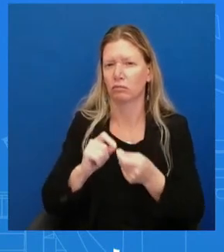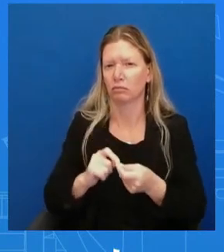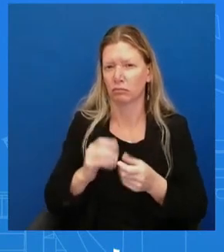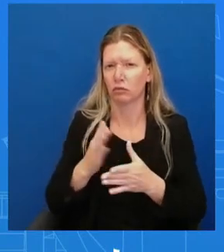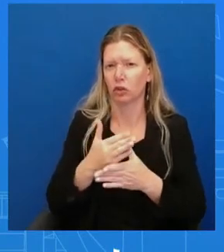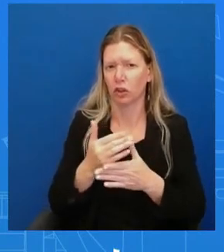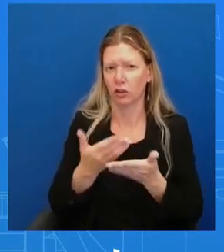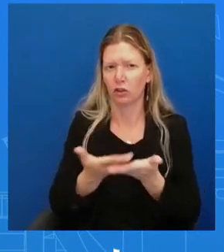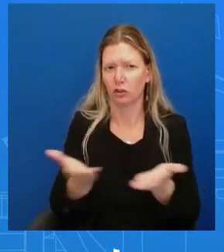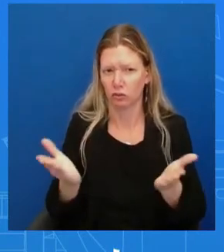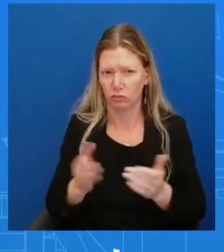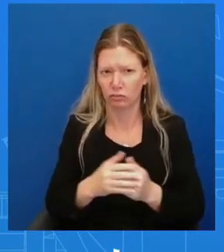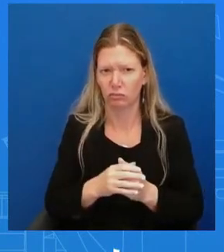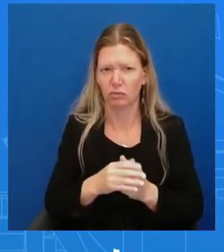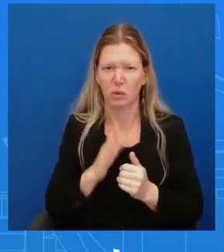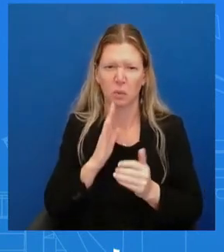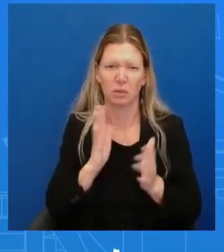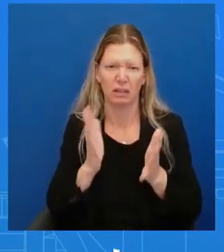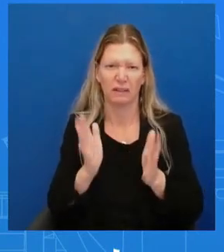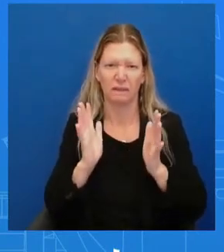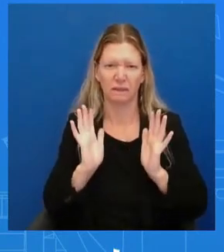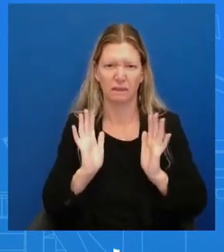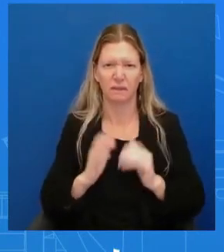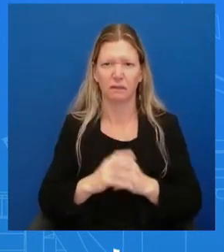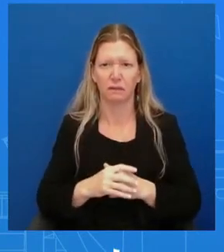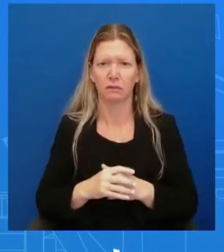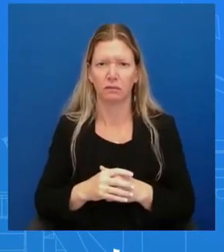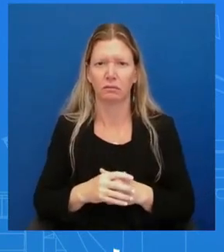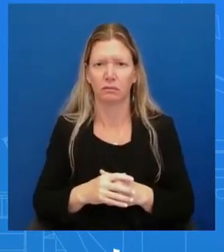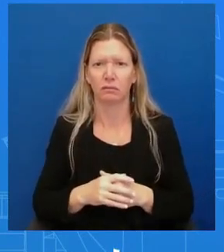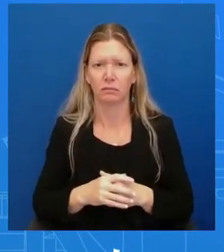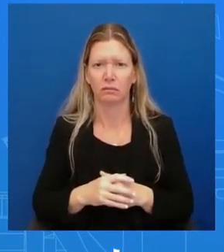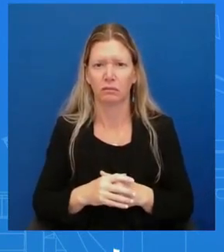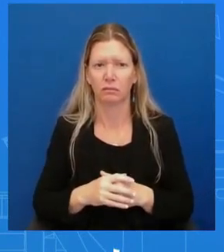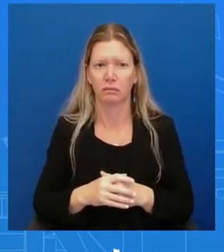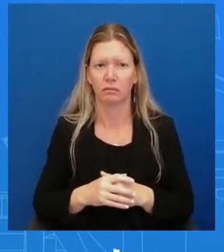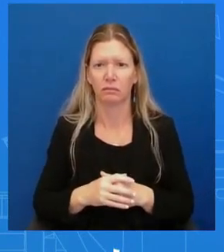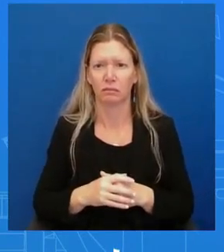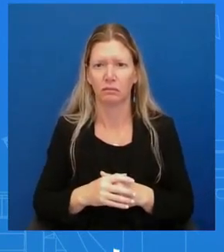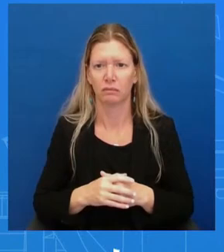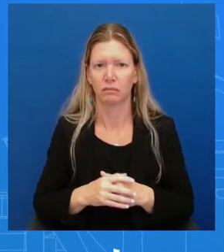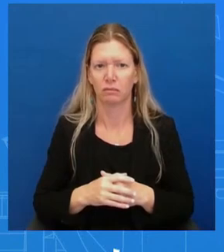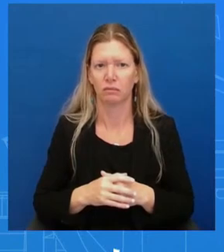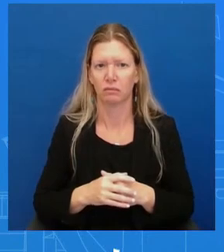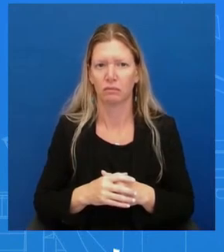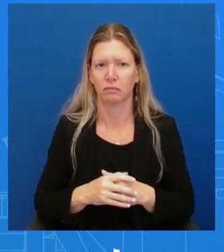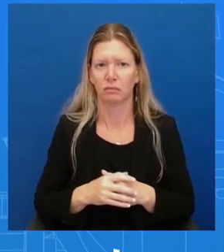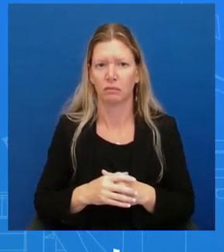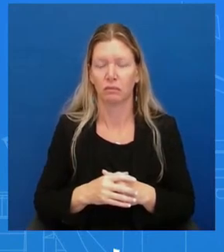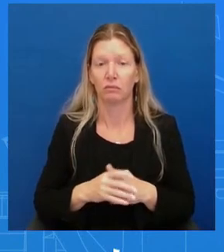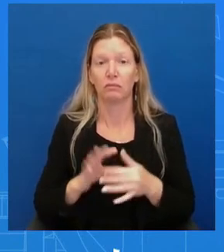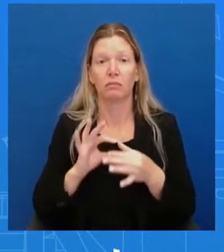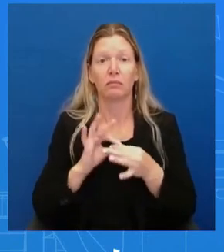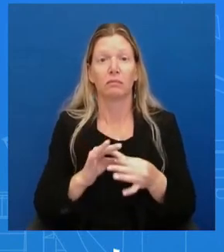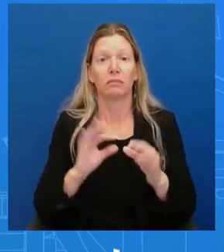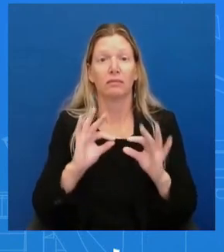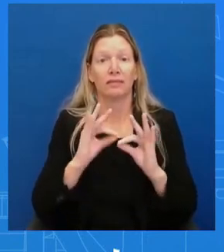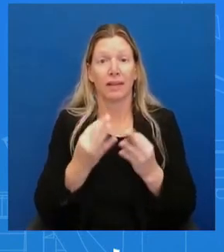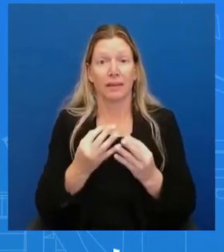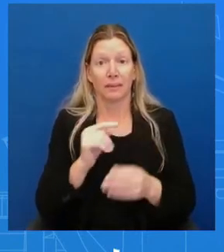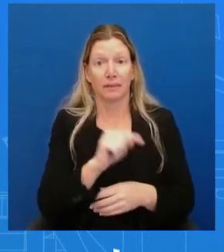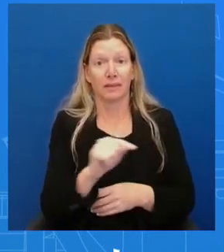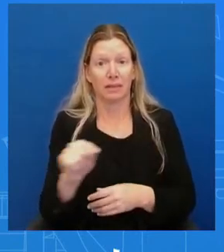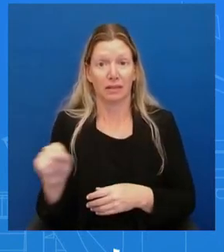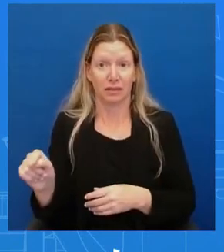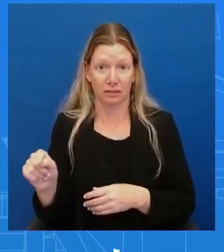what we're going to be doing on that day. As it relates to the family members, you may have heard Tom Perez